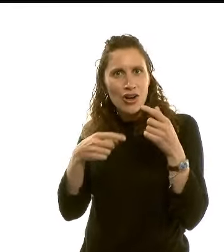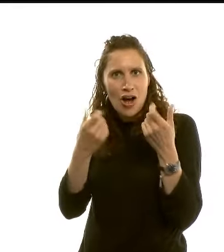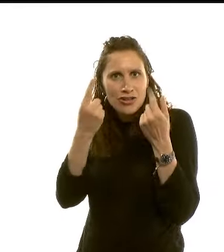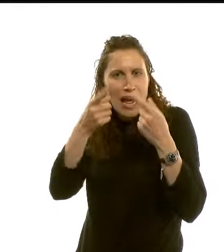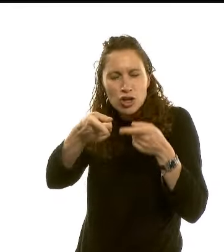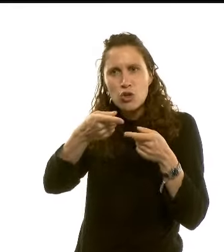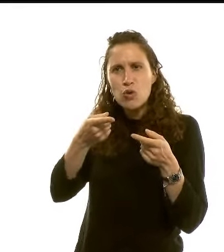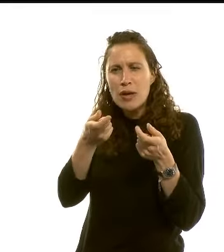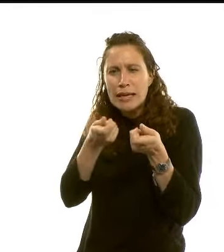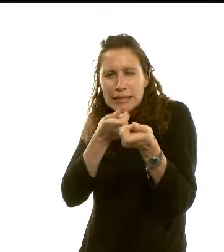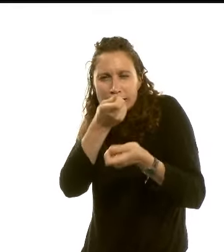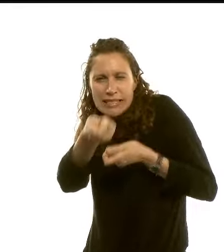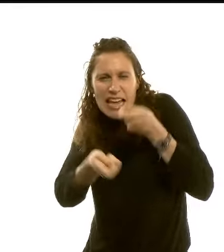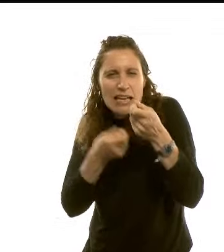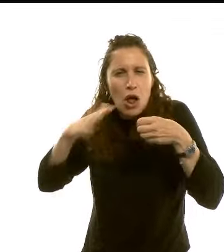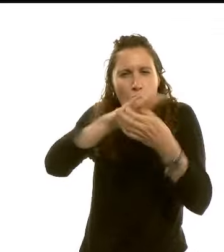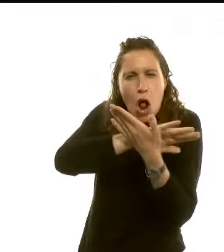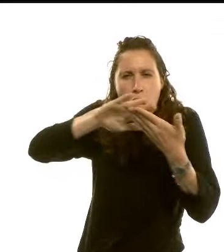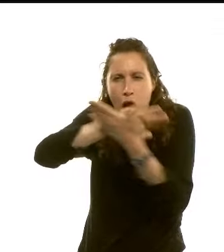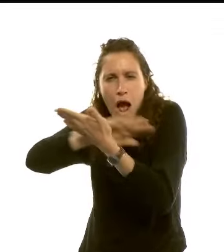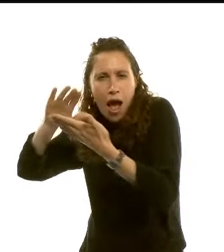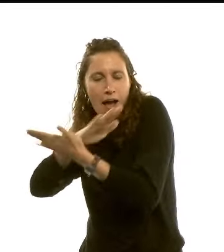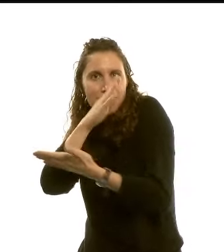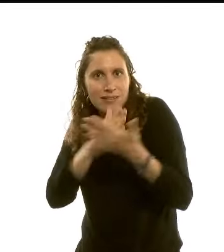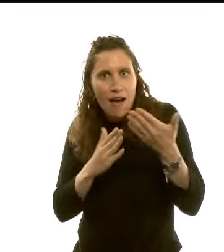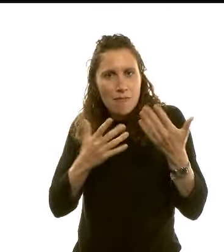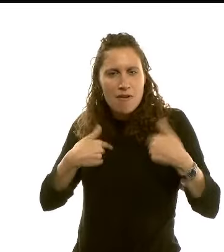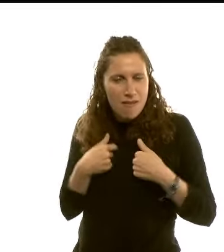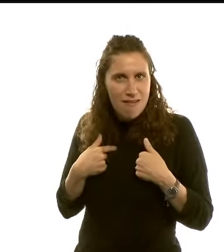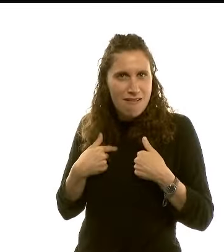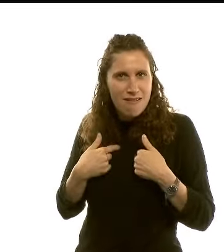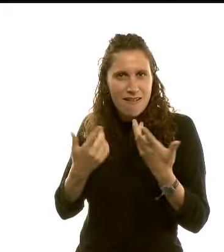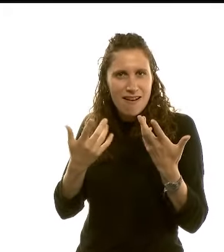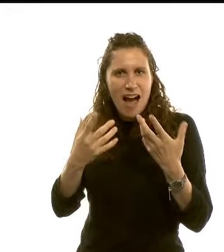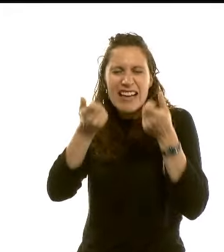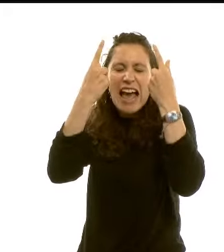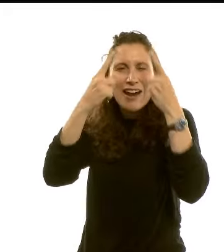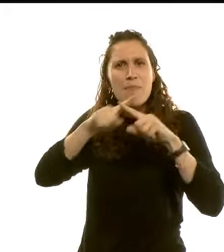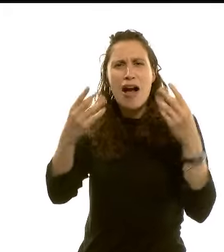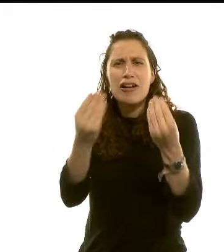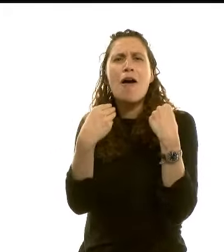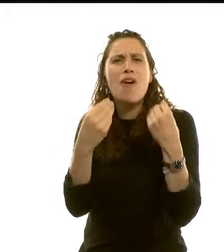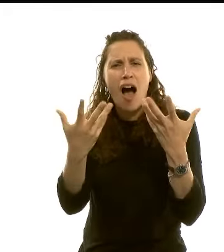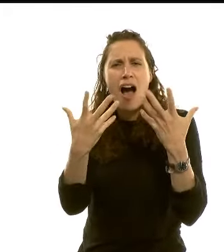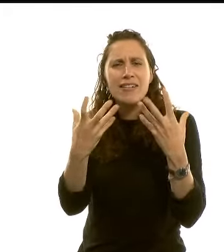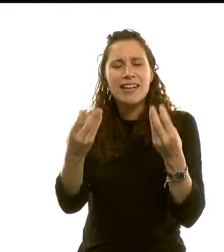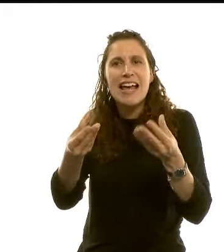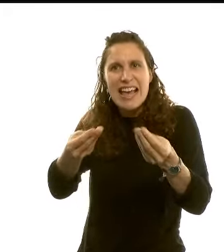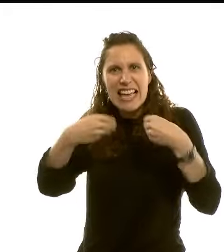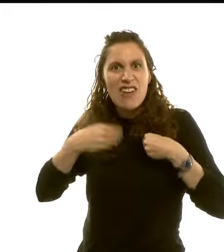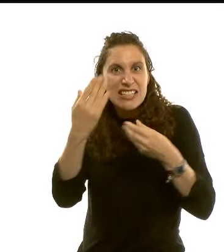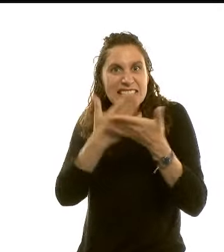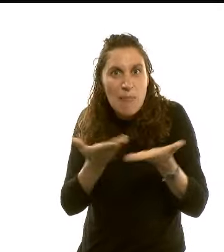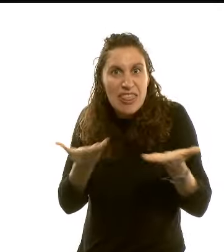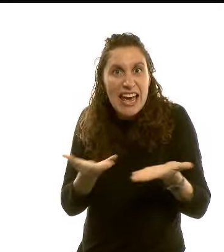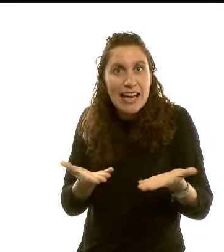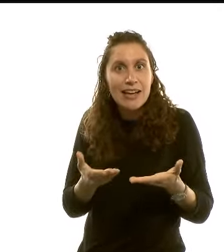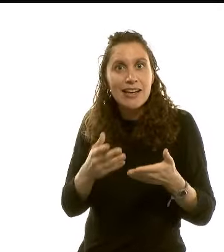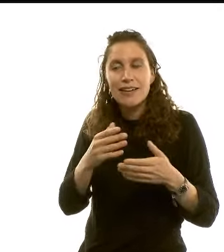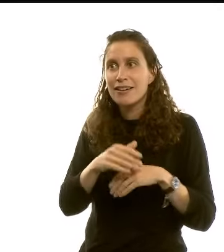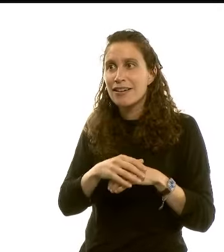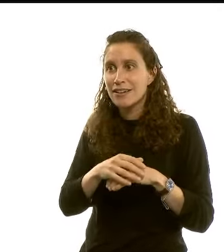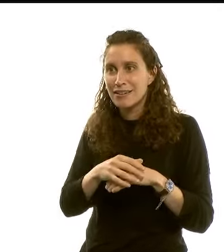and disguise some of the Lego Star Wars sets that you're working on in Innovation House. I get it, but come on, guys, you've got to give us something. You want to see? Shall we? Yes. We